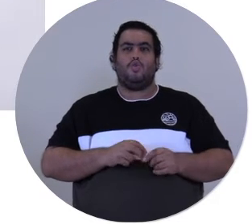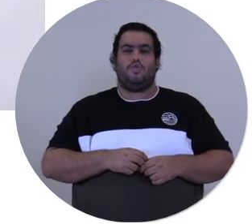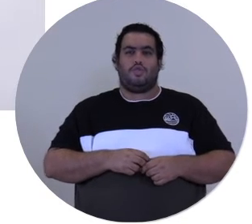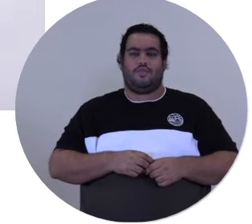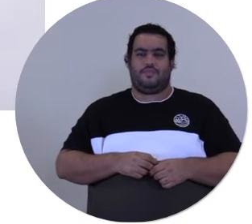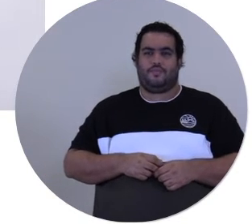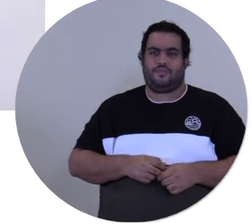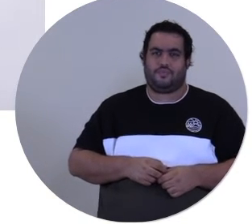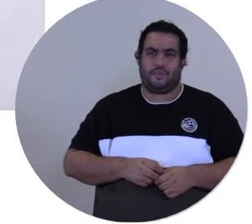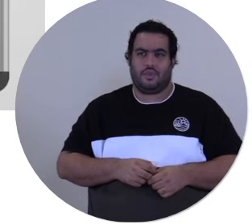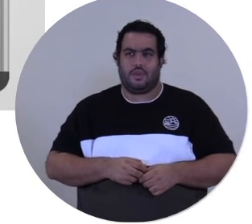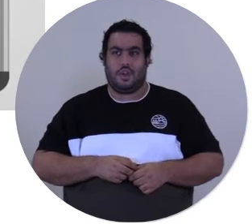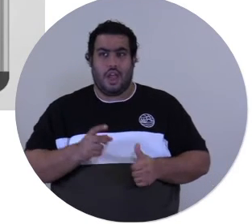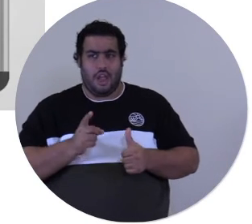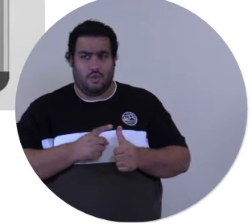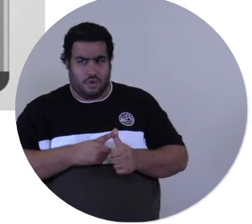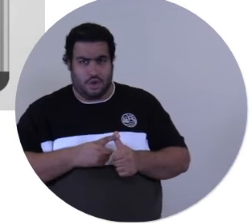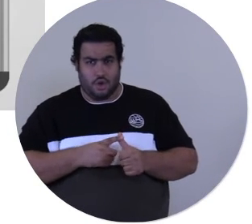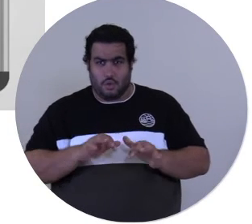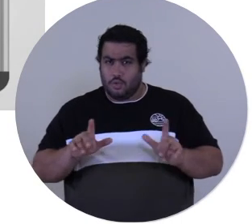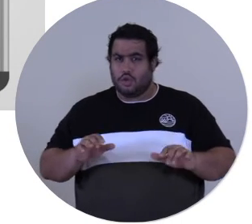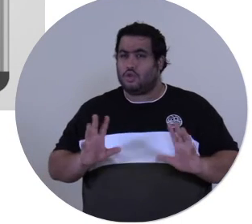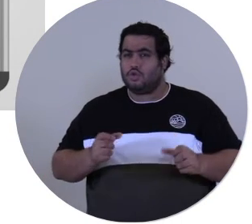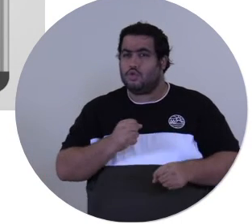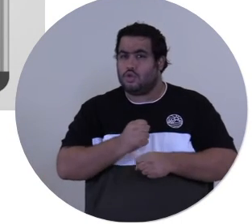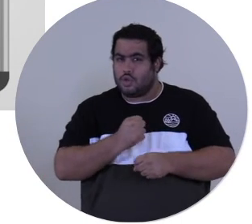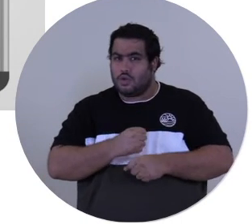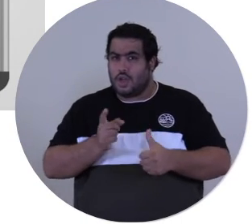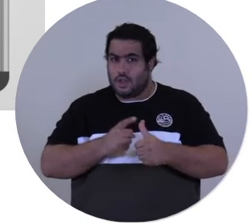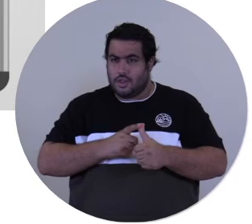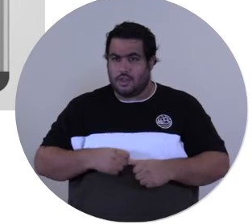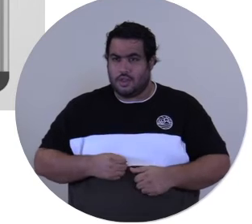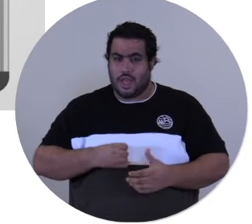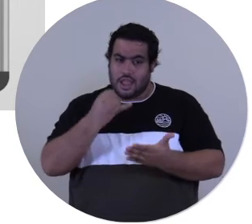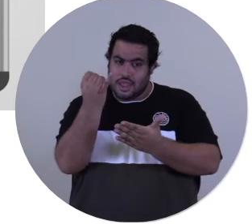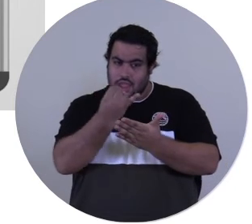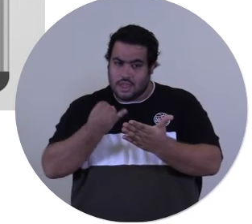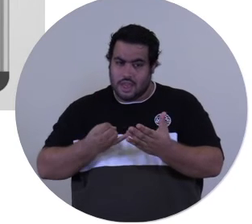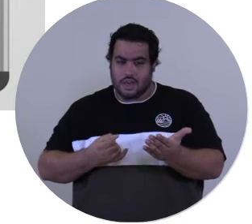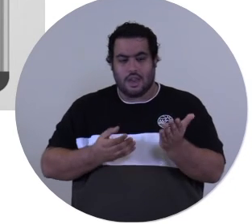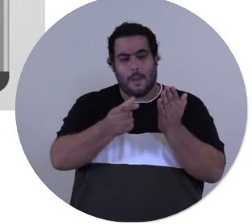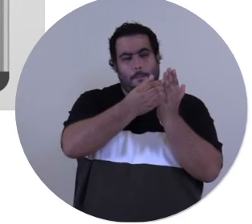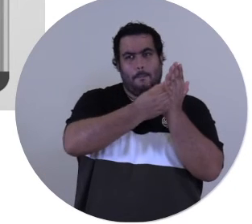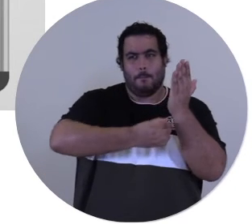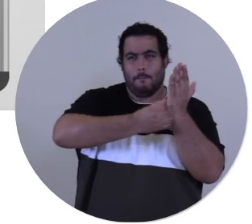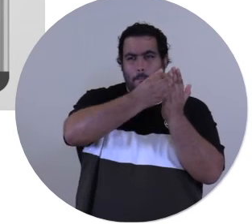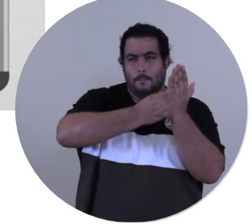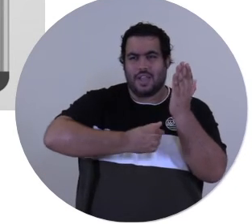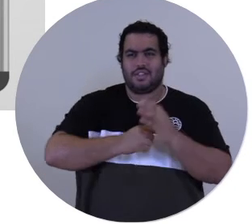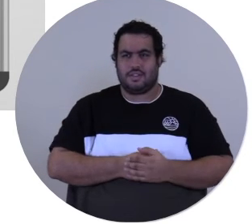them in a creative way? One of these ways of being creative on computers is designing